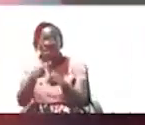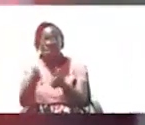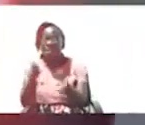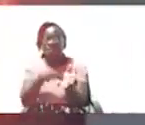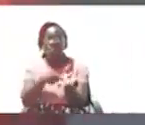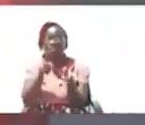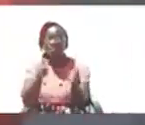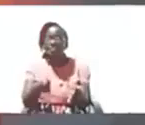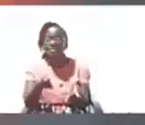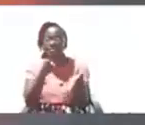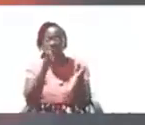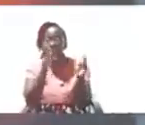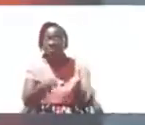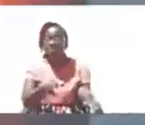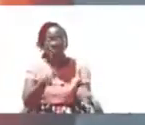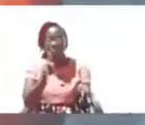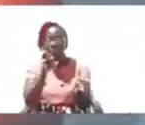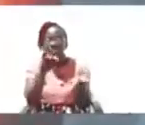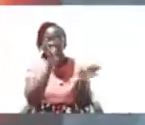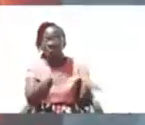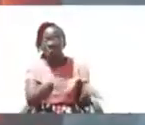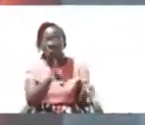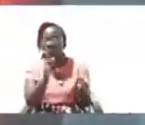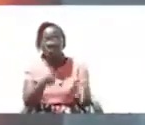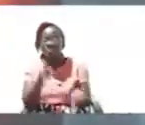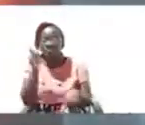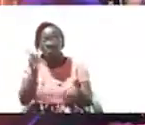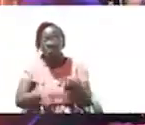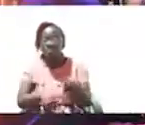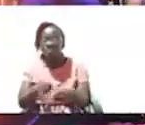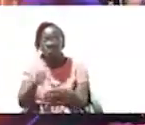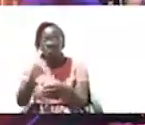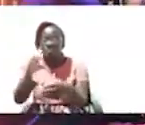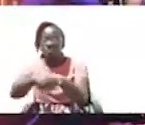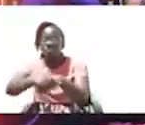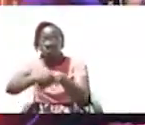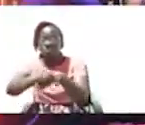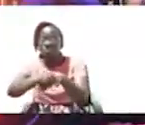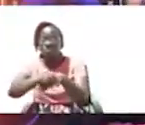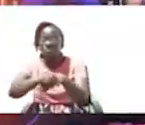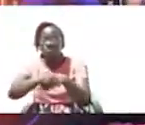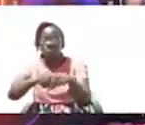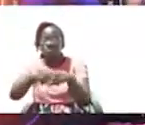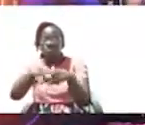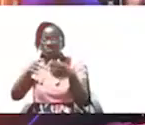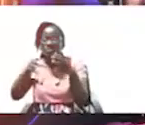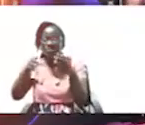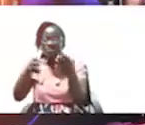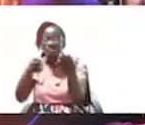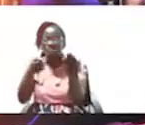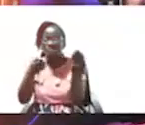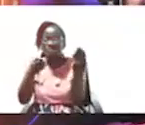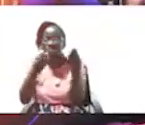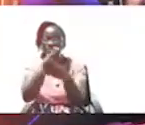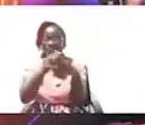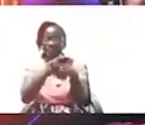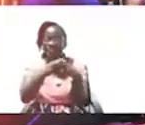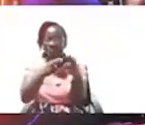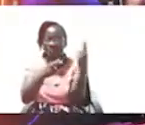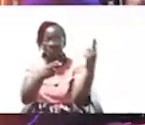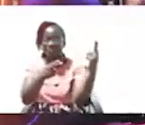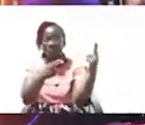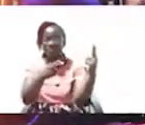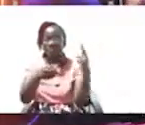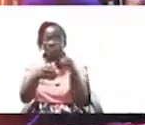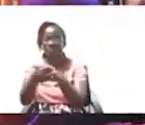Akosia couldn't hold the knife. Yes, and they are shedding some. And then they put it in her hand again. Squeeze the hand on it. Akosia, I said, kill him. I said, kill